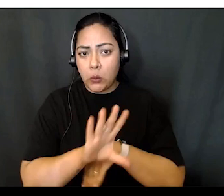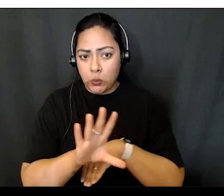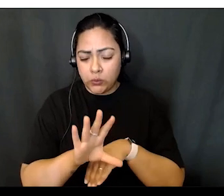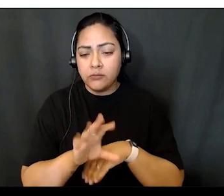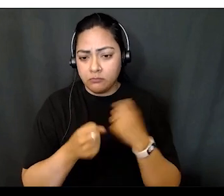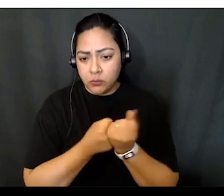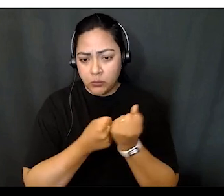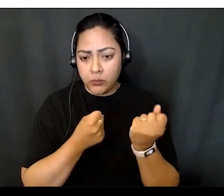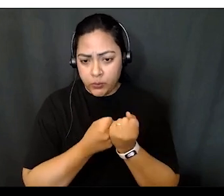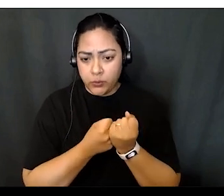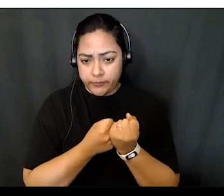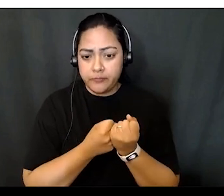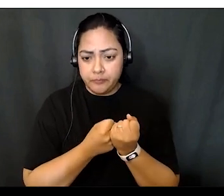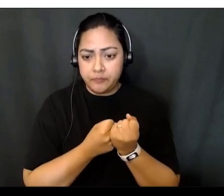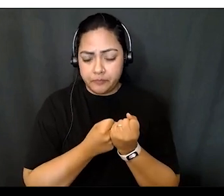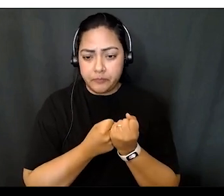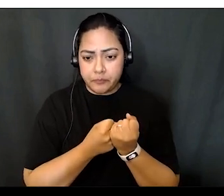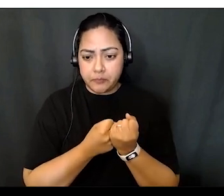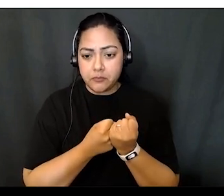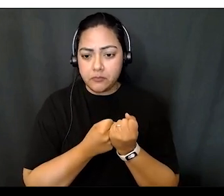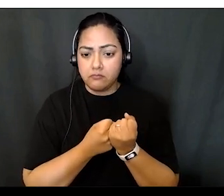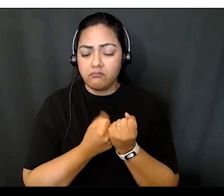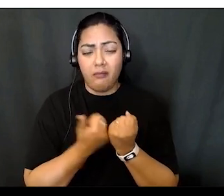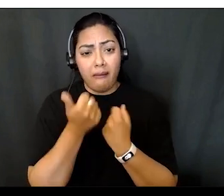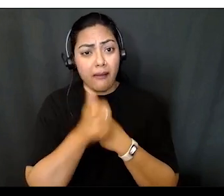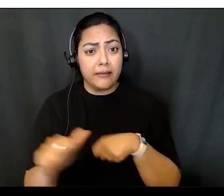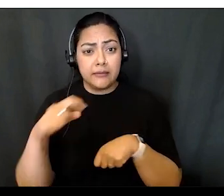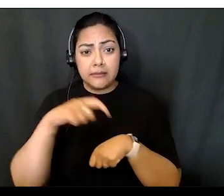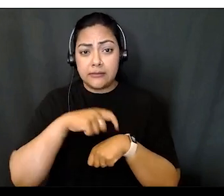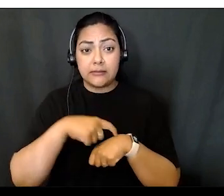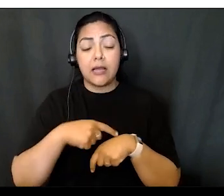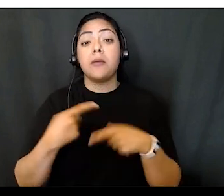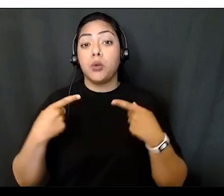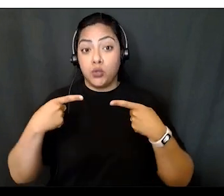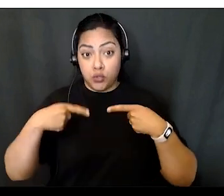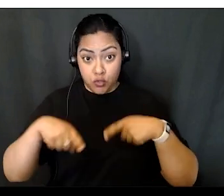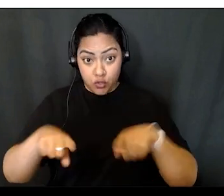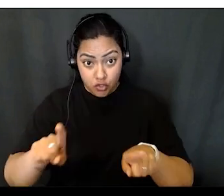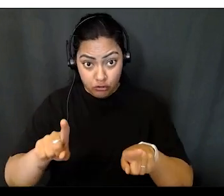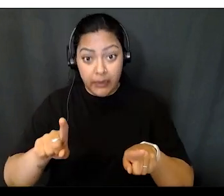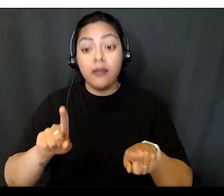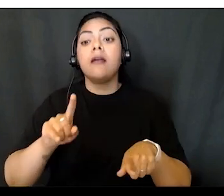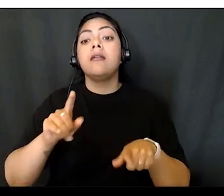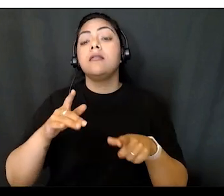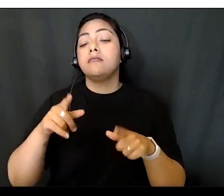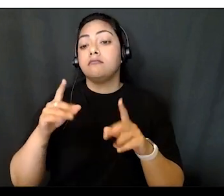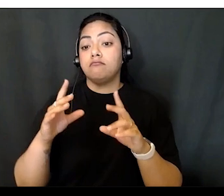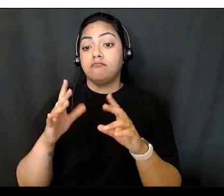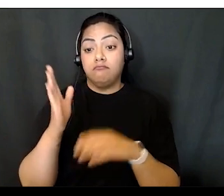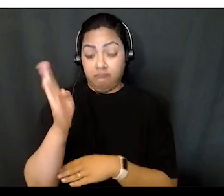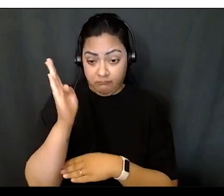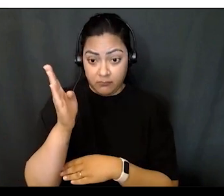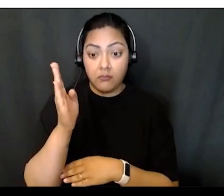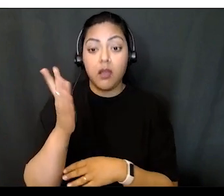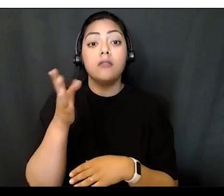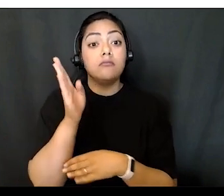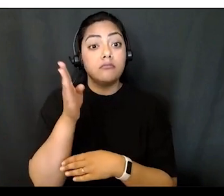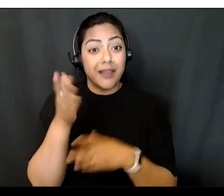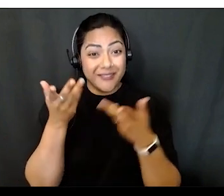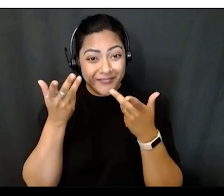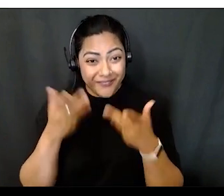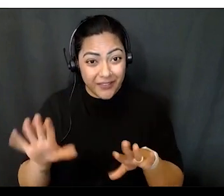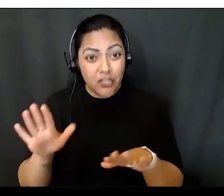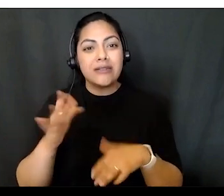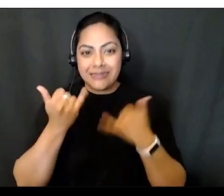A counselor is available during the session and for 3 hours after the session at this